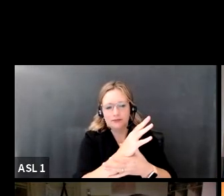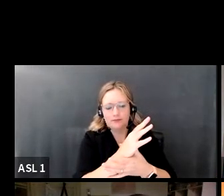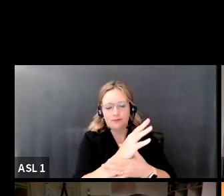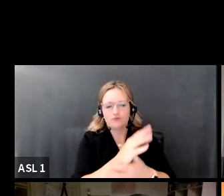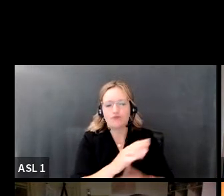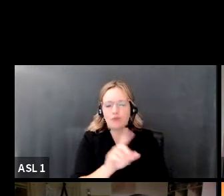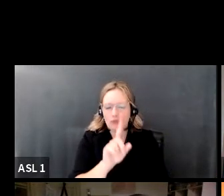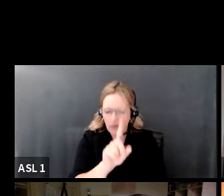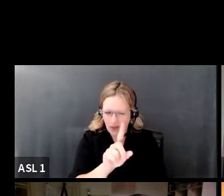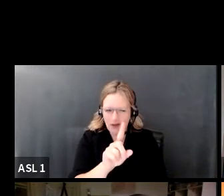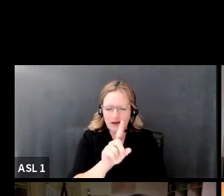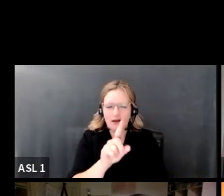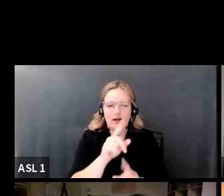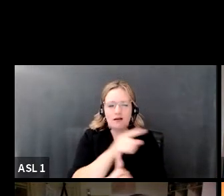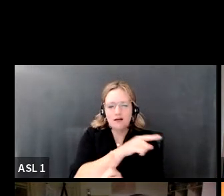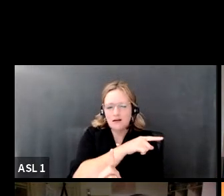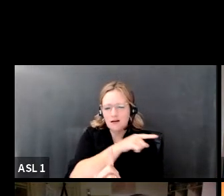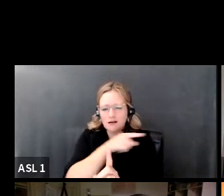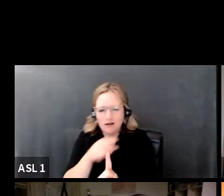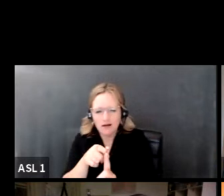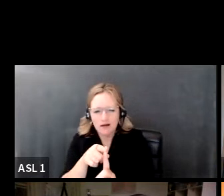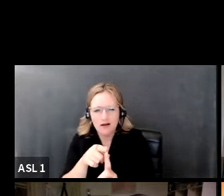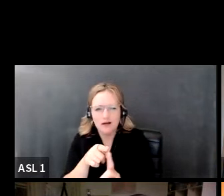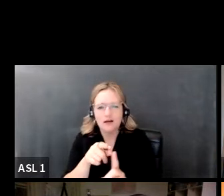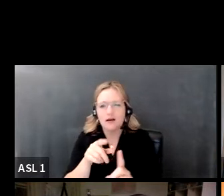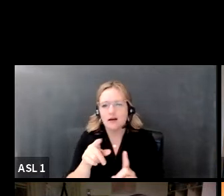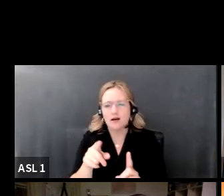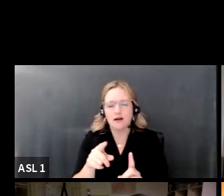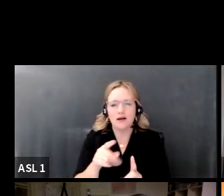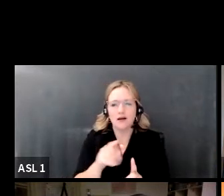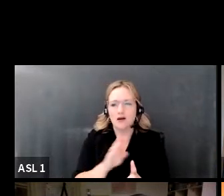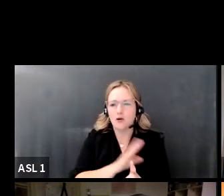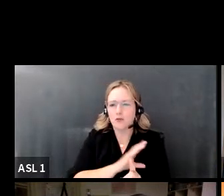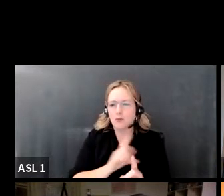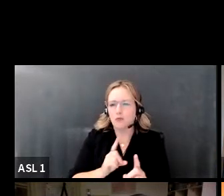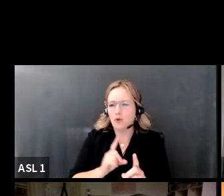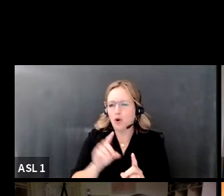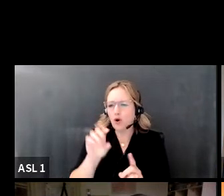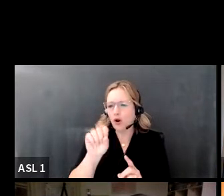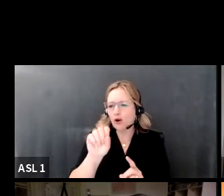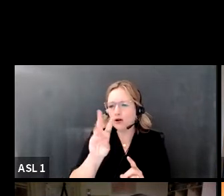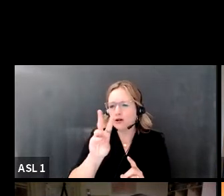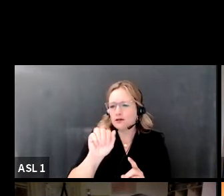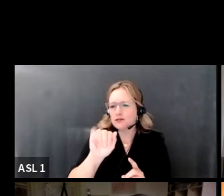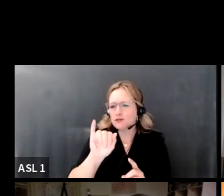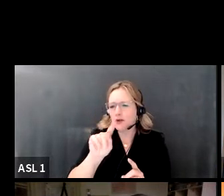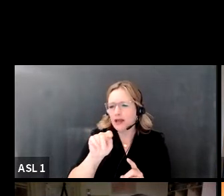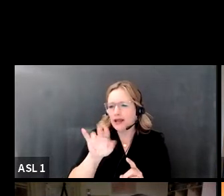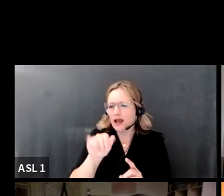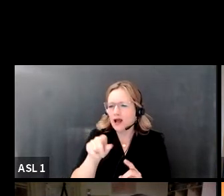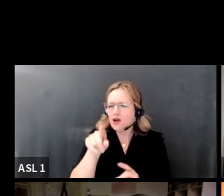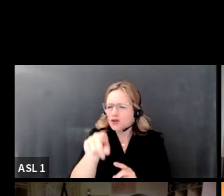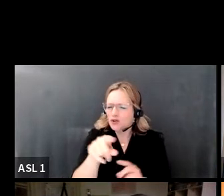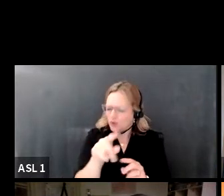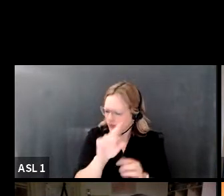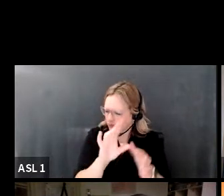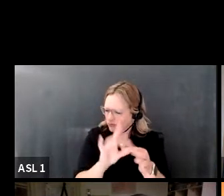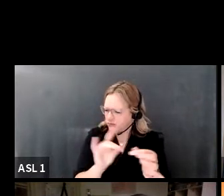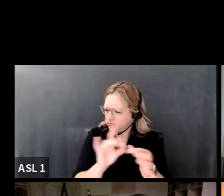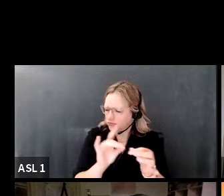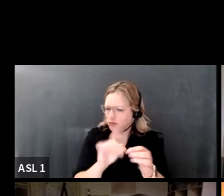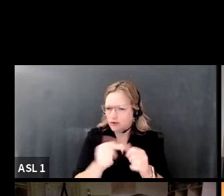to uh remember sweda asking for any contact information of community